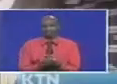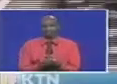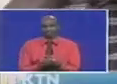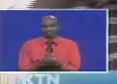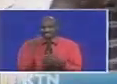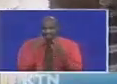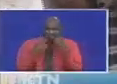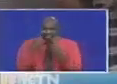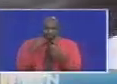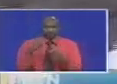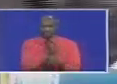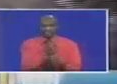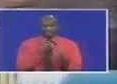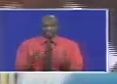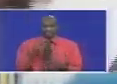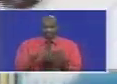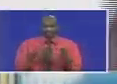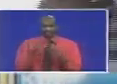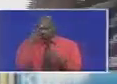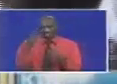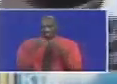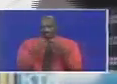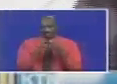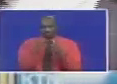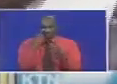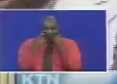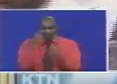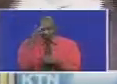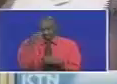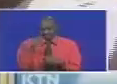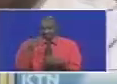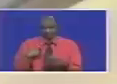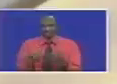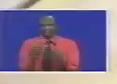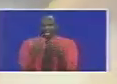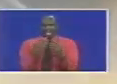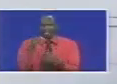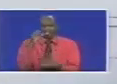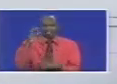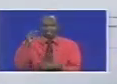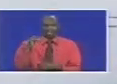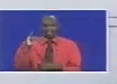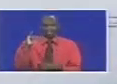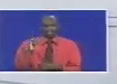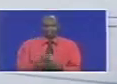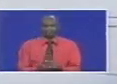Tears of the senator. Why Sonko is shedding a tear for Sinai fire victims.